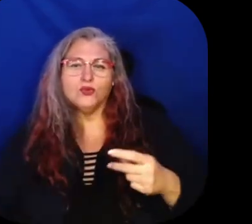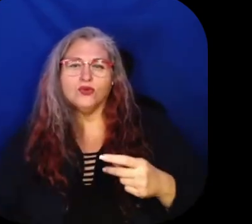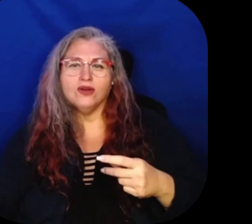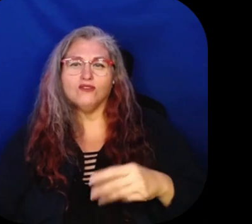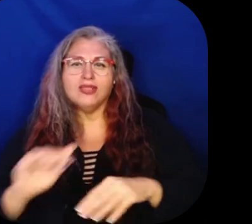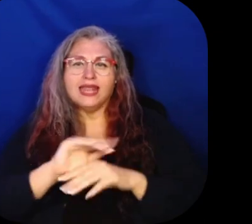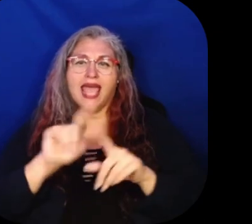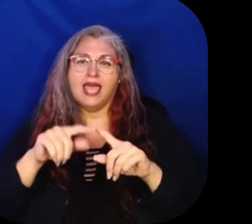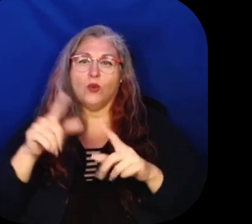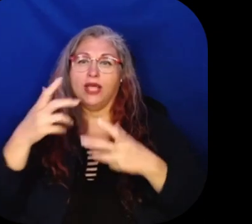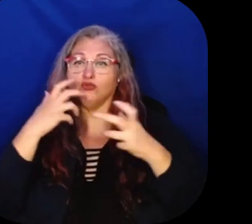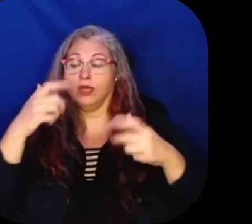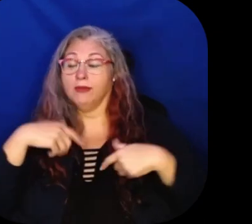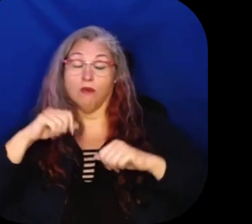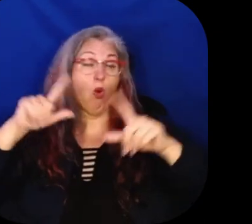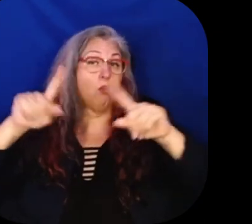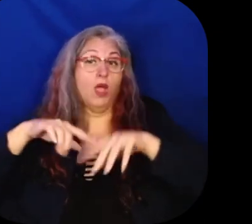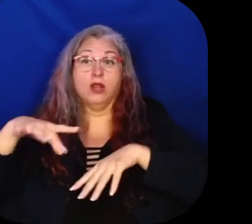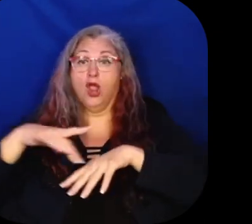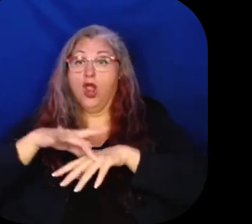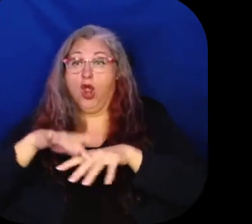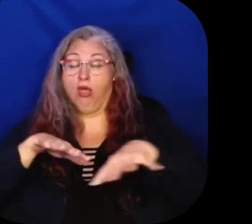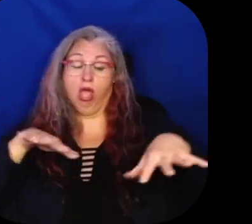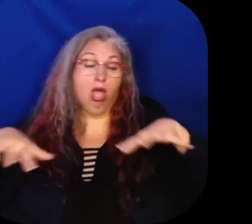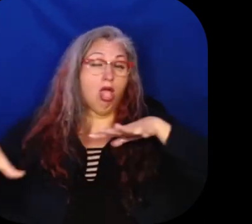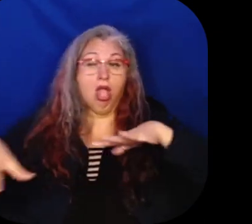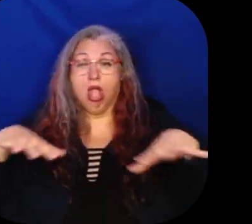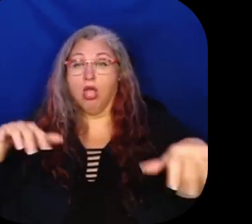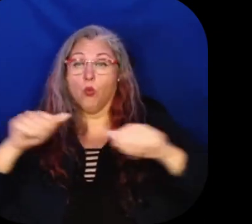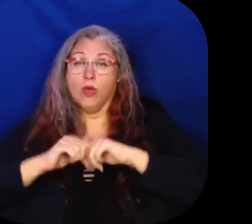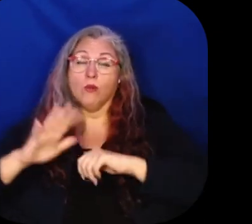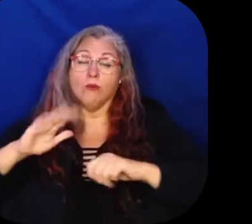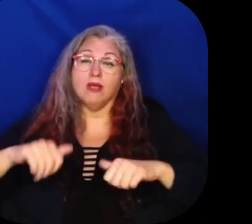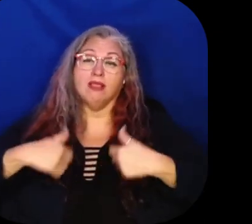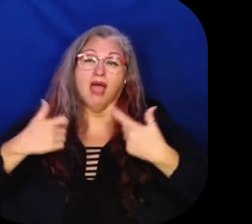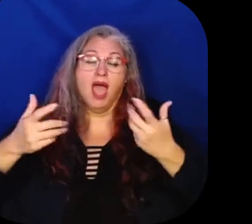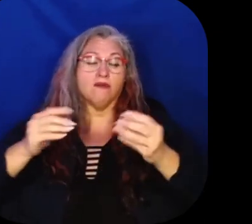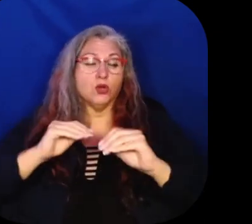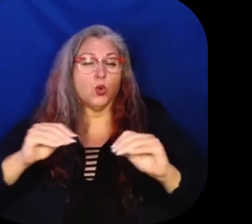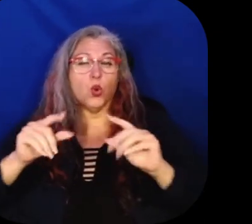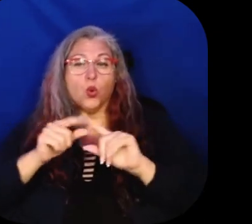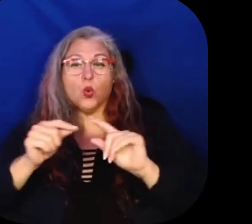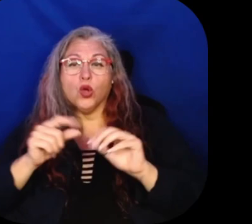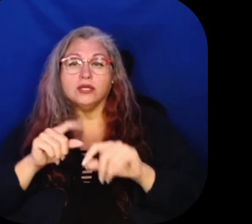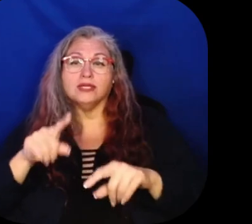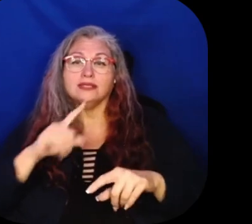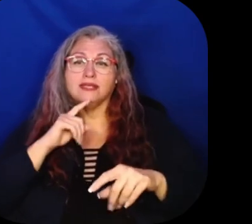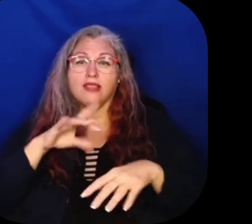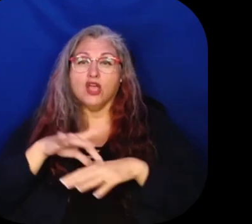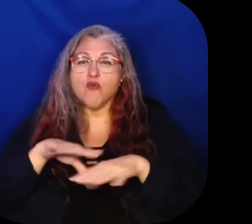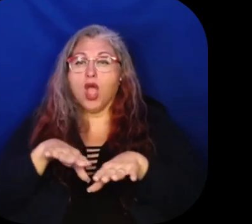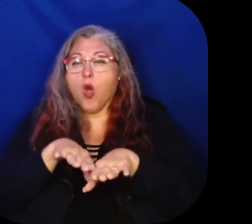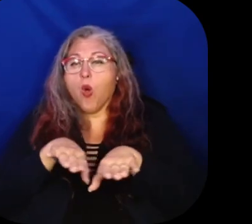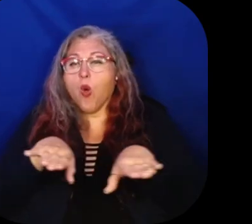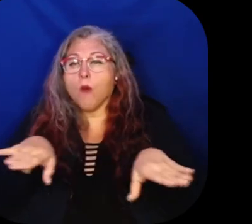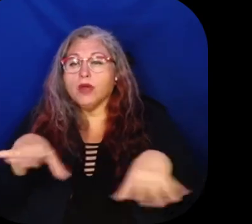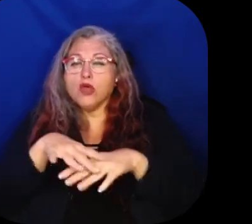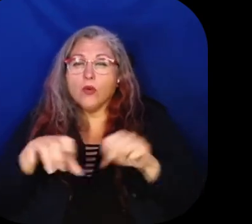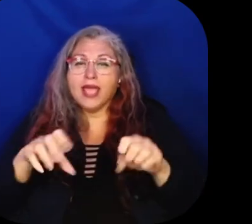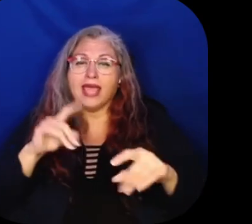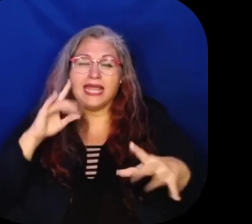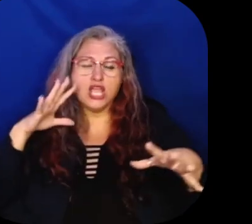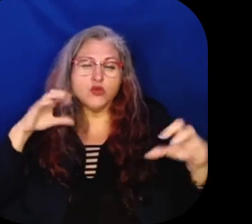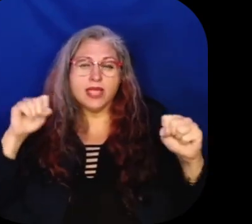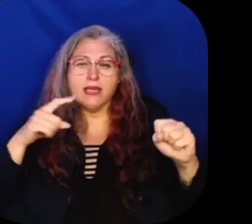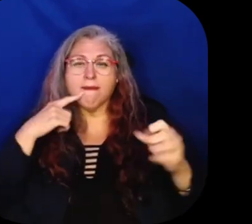woken when the earth splits itself with what once life unspoken. Ground opens after earthquake, creaking ground mouth stretching